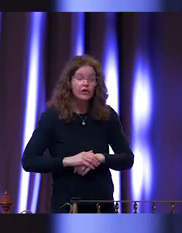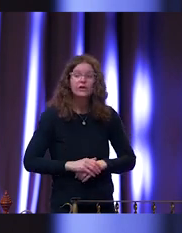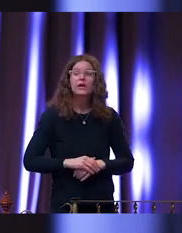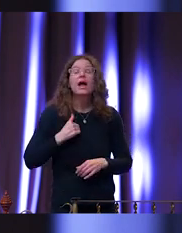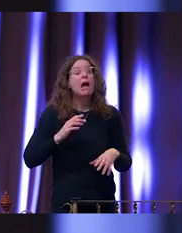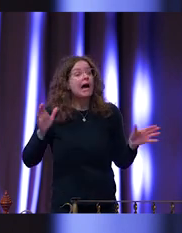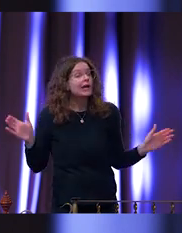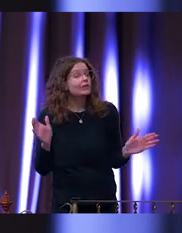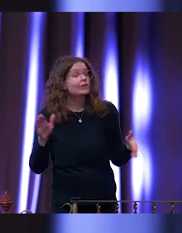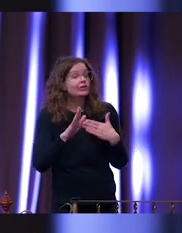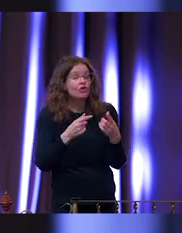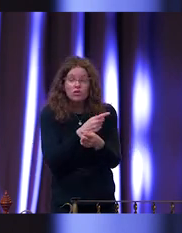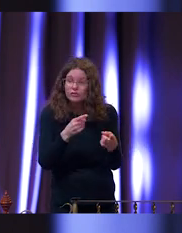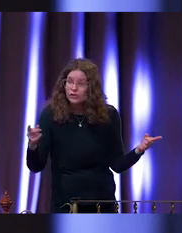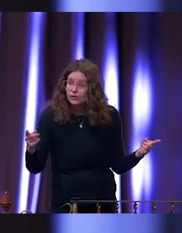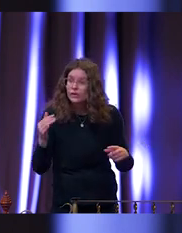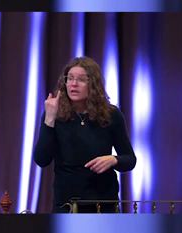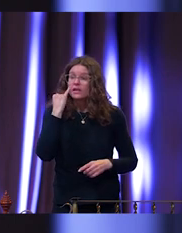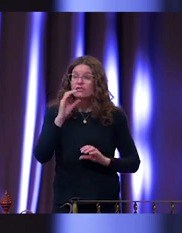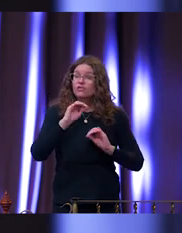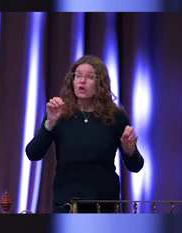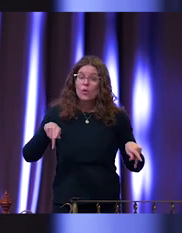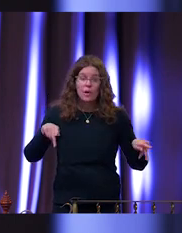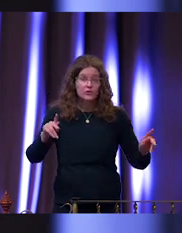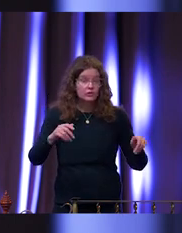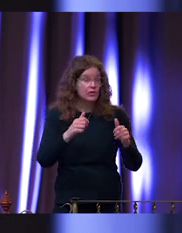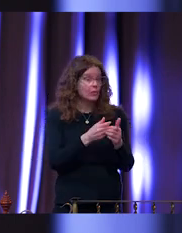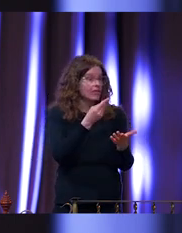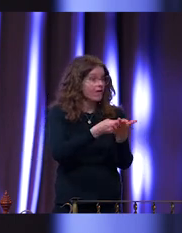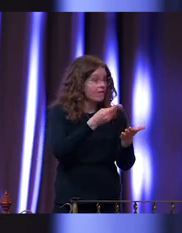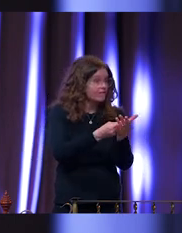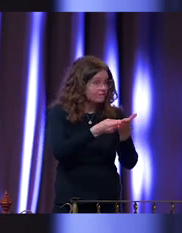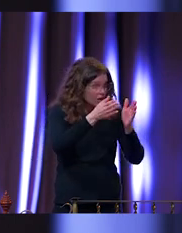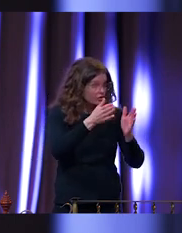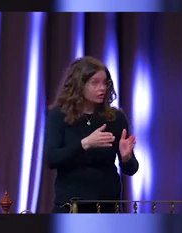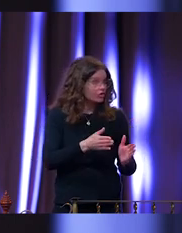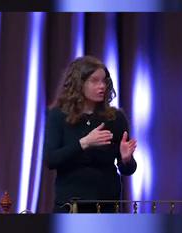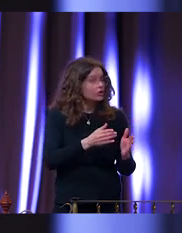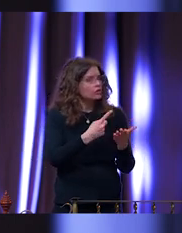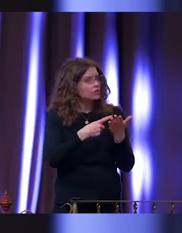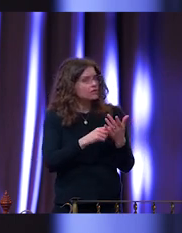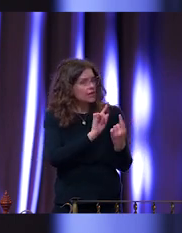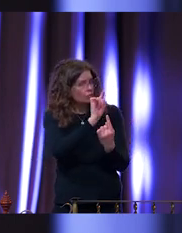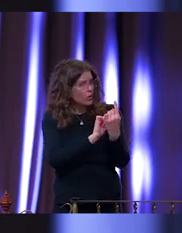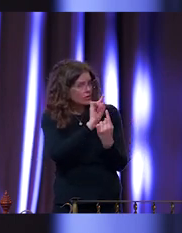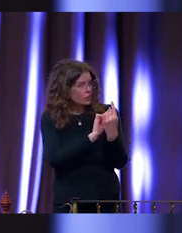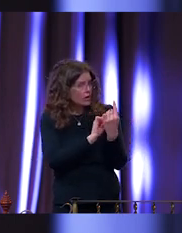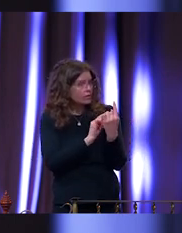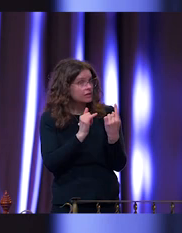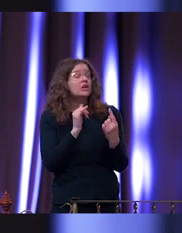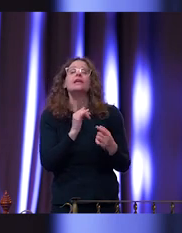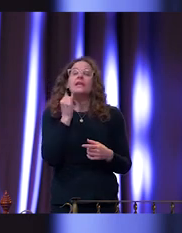you, if you don't have an opportunity with a funder to talk to them one-on-one, and especially if you know that, share